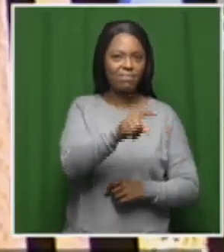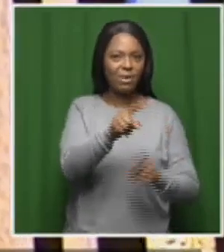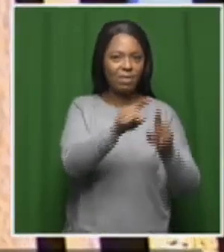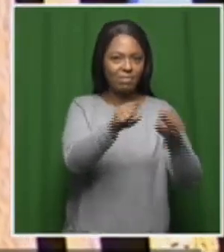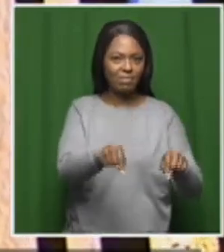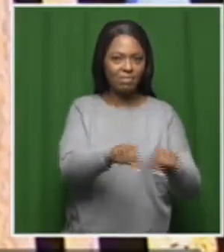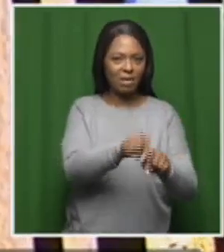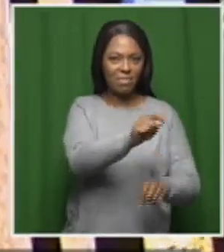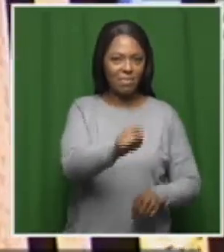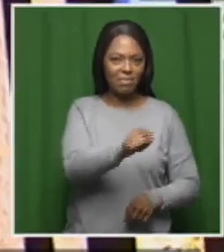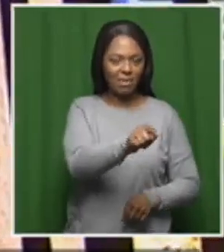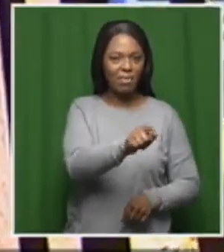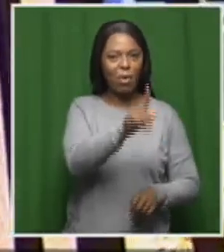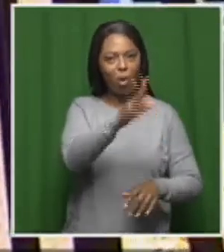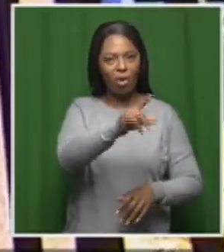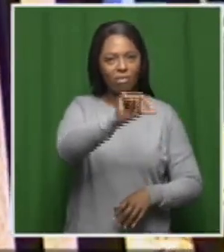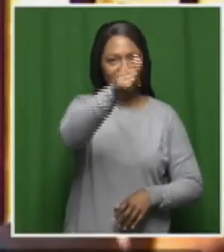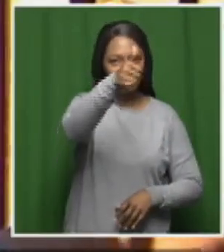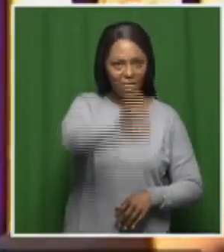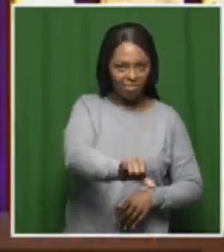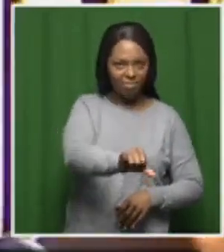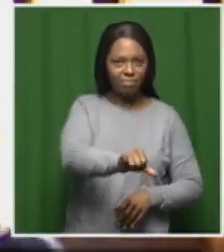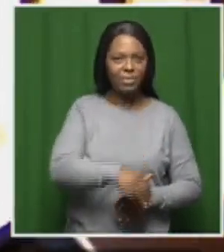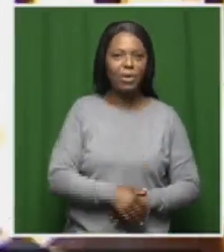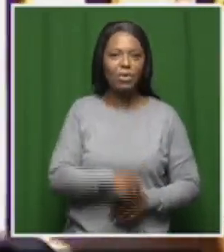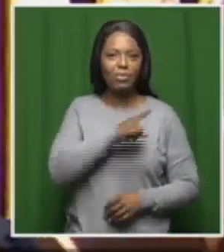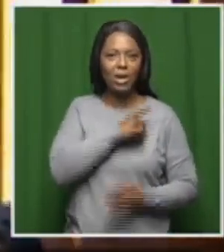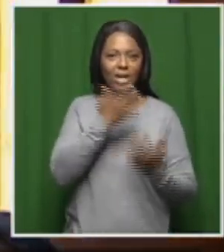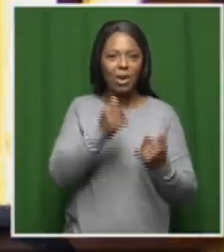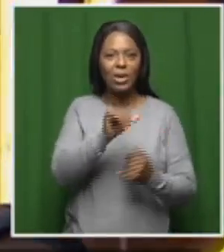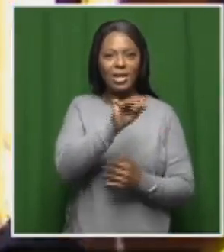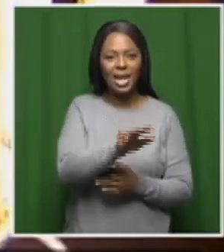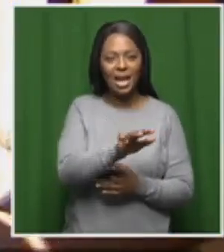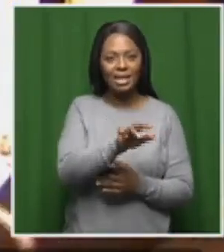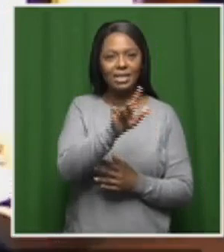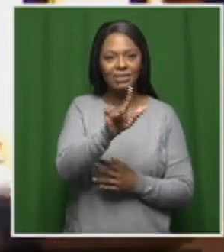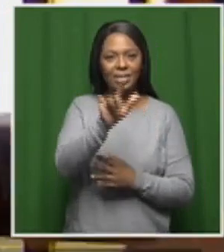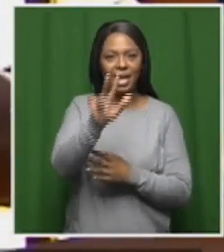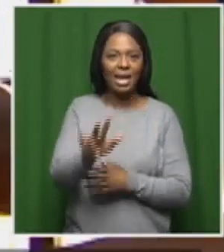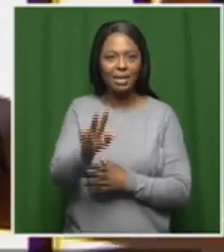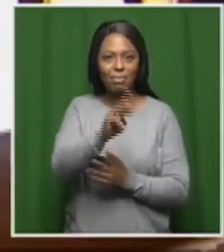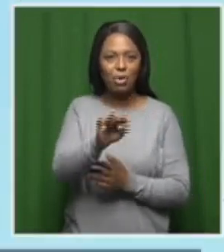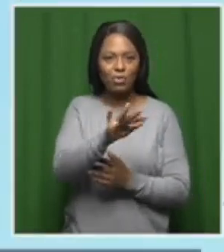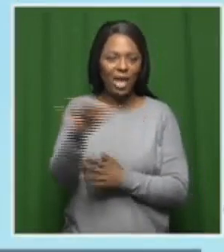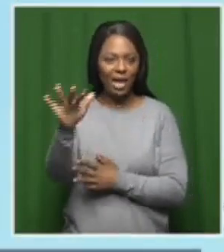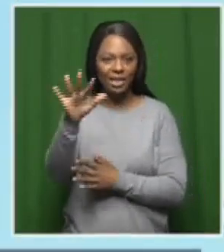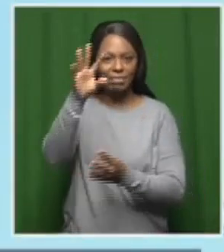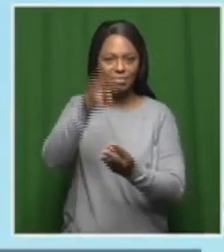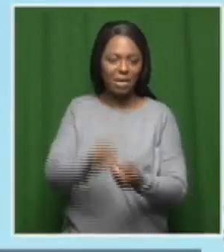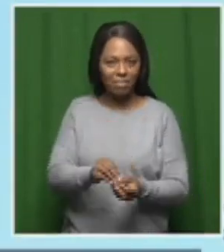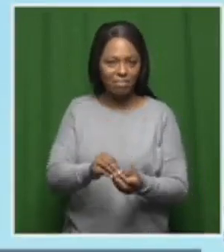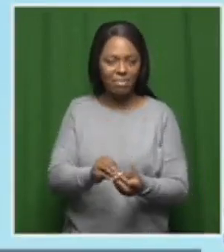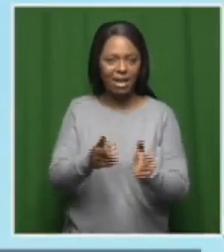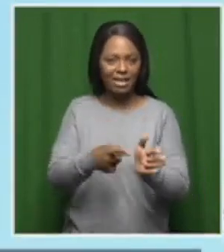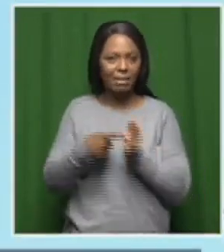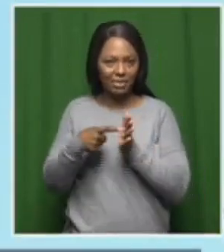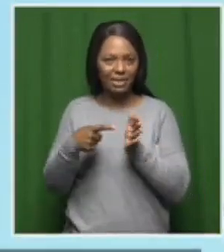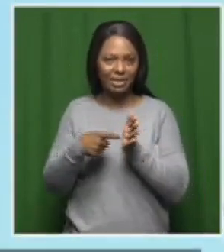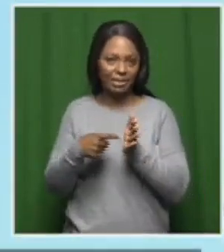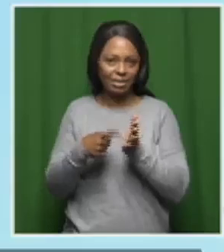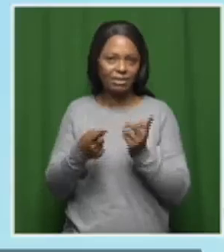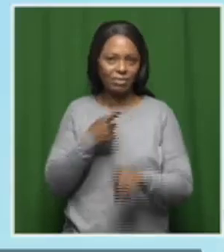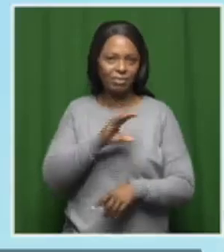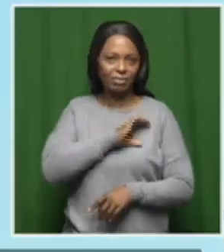for persistent non-payment and owe a combined 978 million rand. For more on this matter, we are